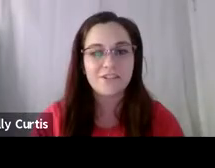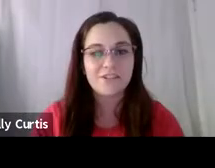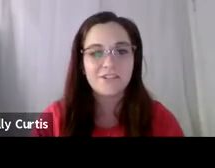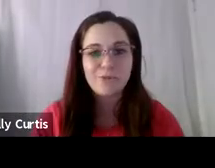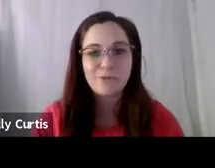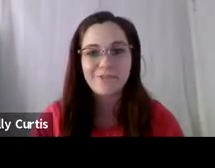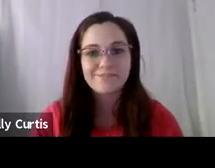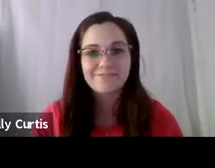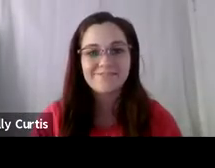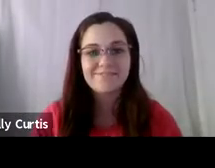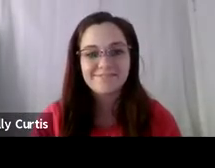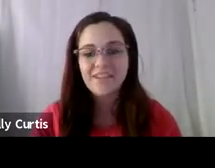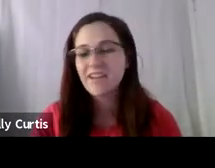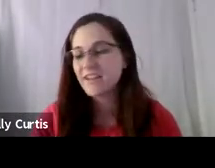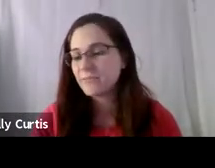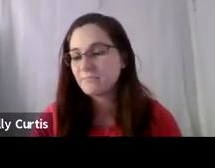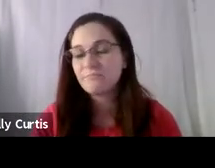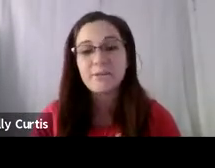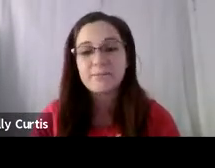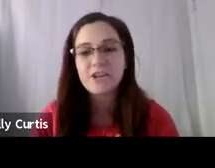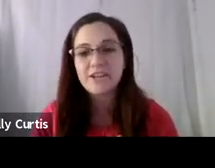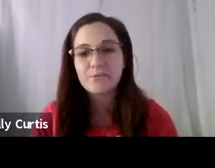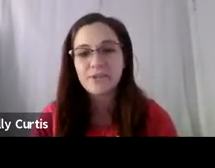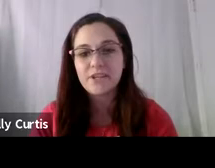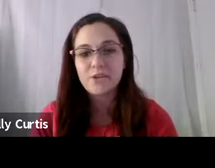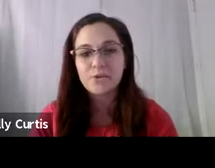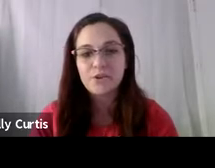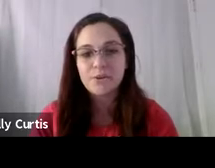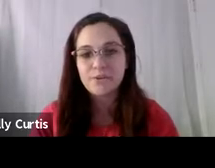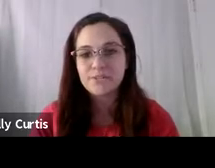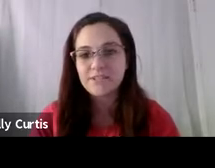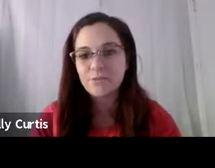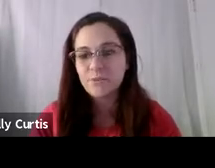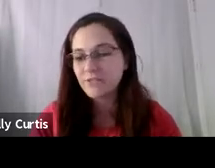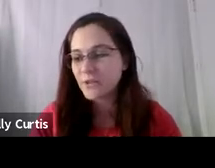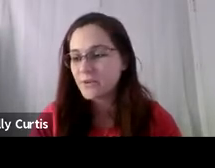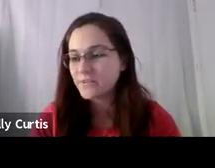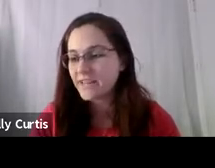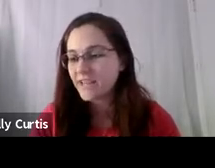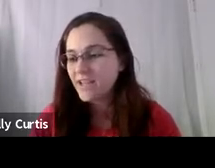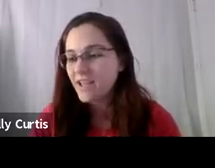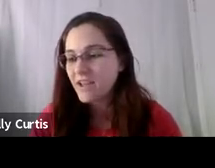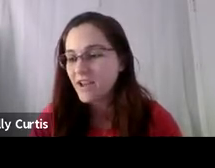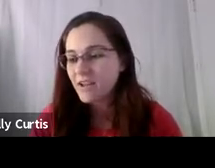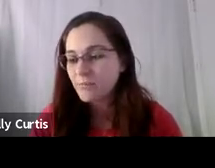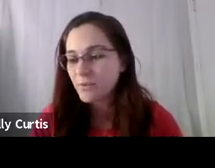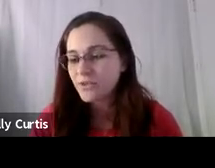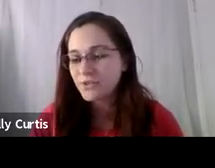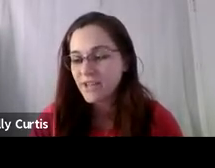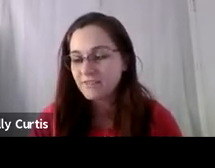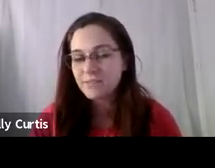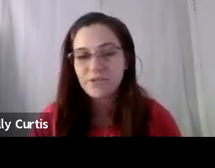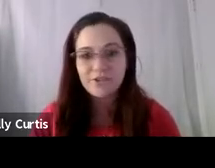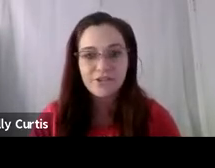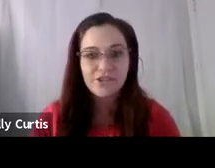Hello, everyone. Thank you for waiting. We'll get started in just a moment. My name is Holly. I'll be your co-host, one of your co-hosts today. We